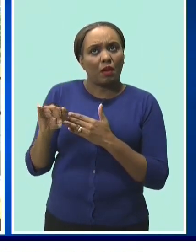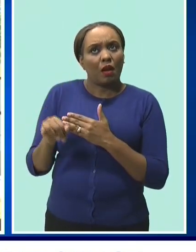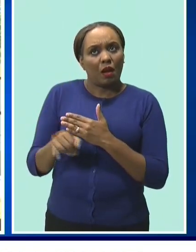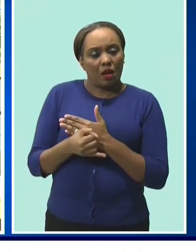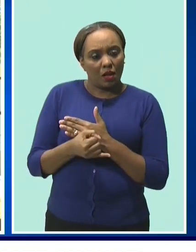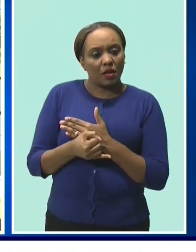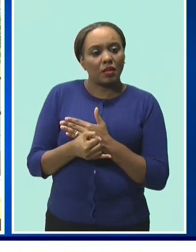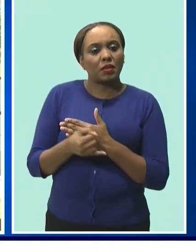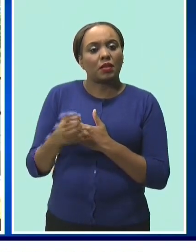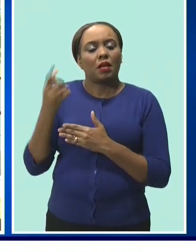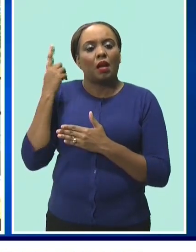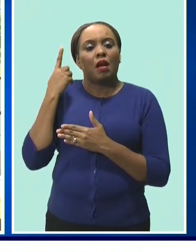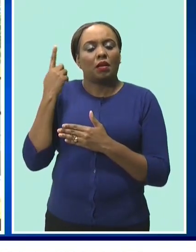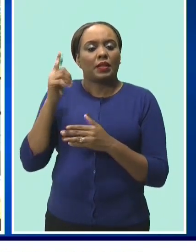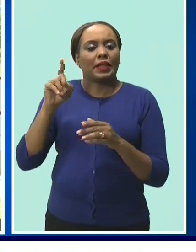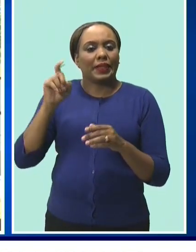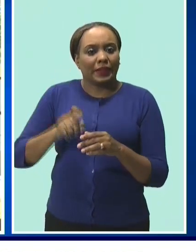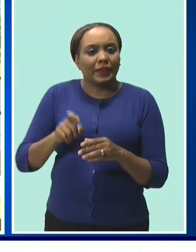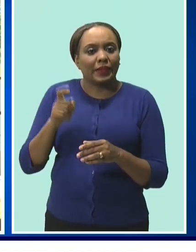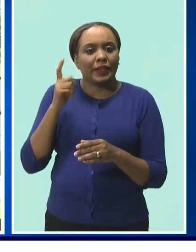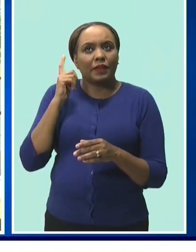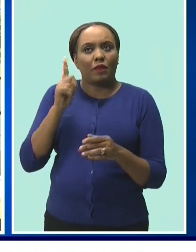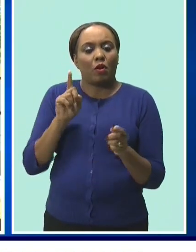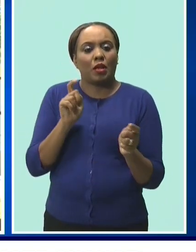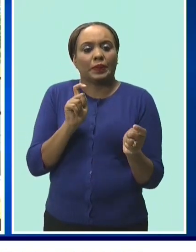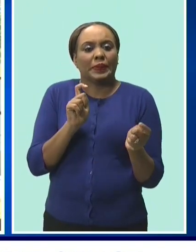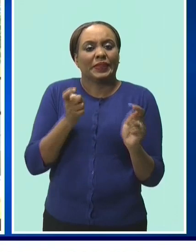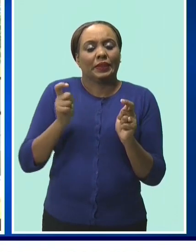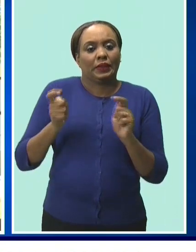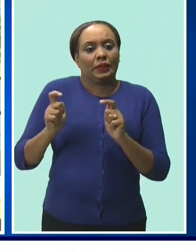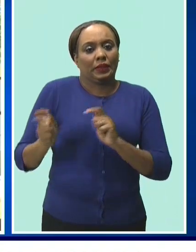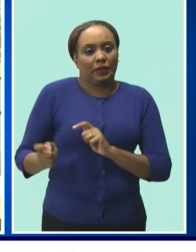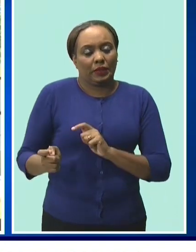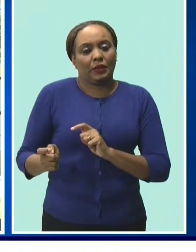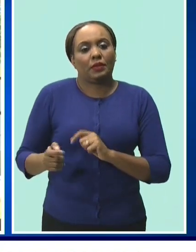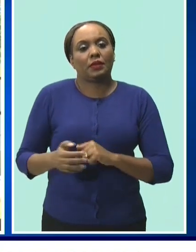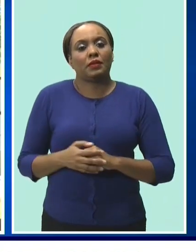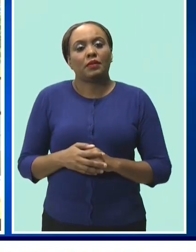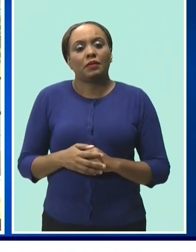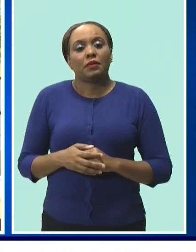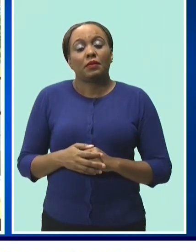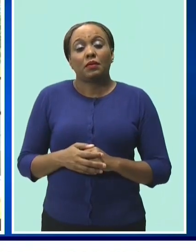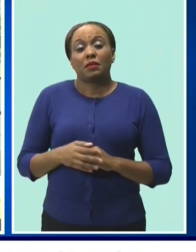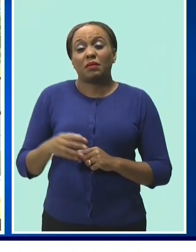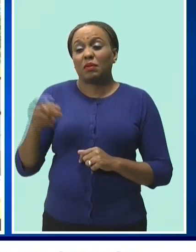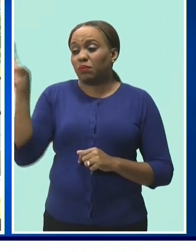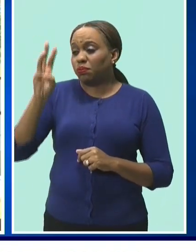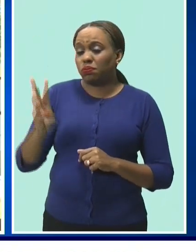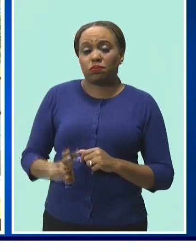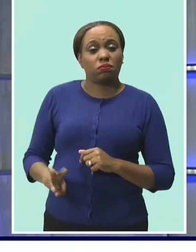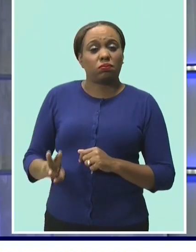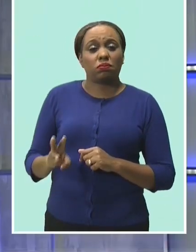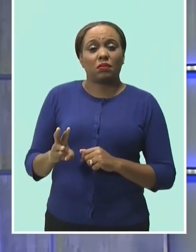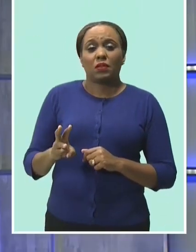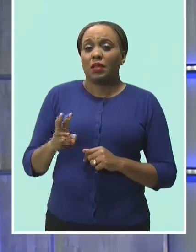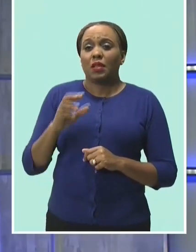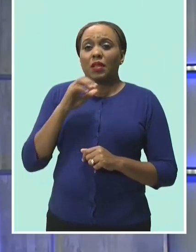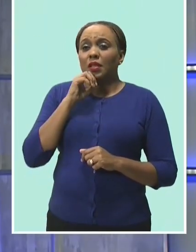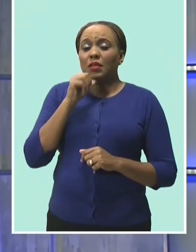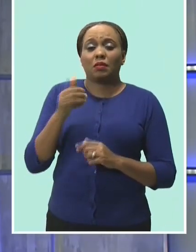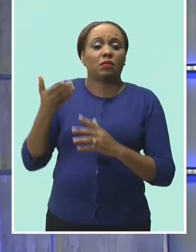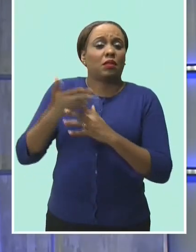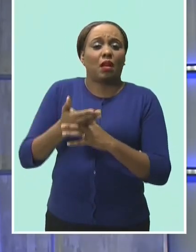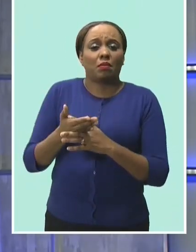adaptation. Because for us, we have to adapt to the reality that climate change isn't going away.